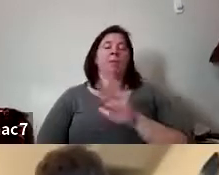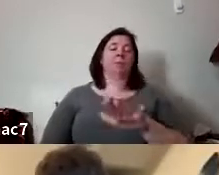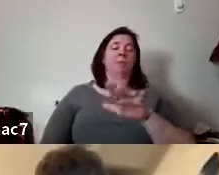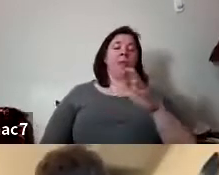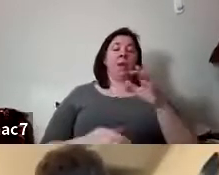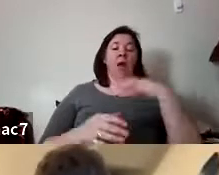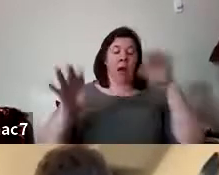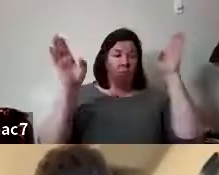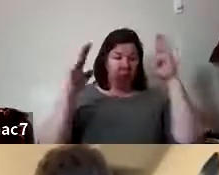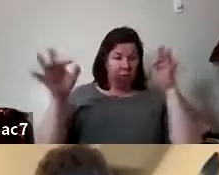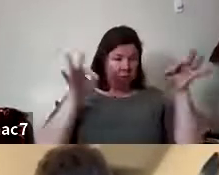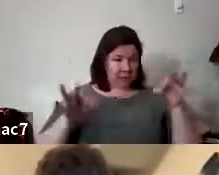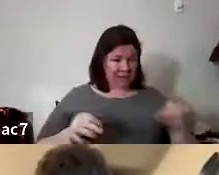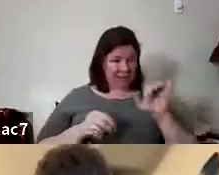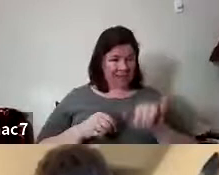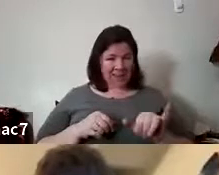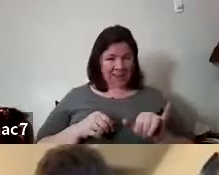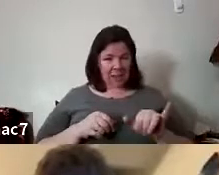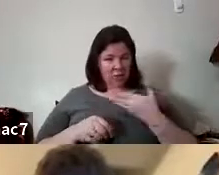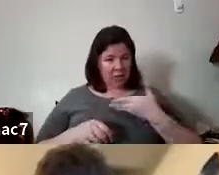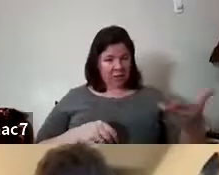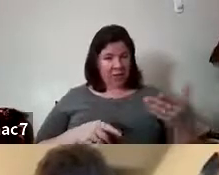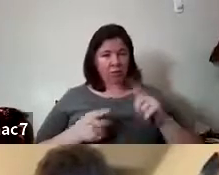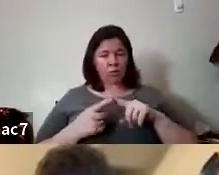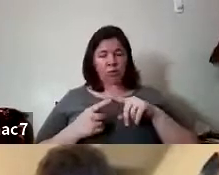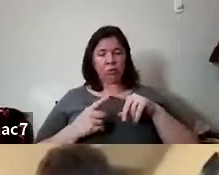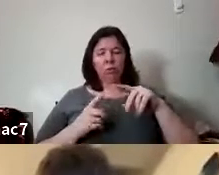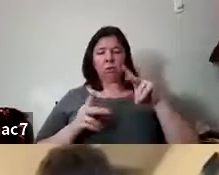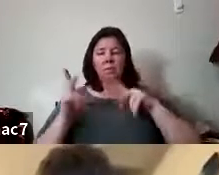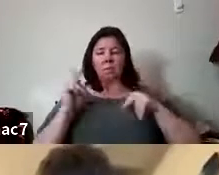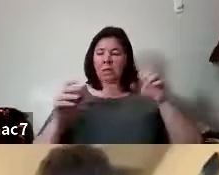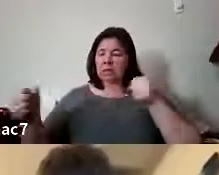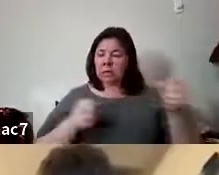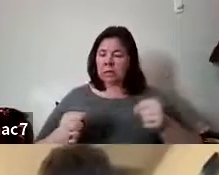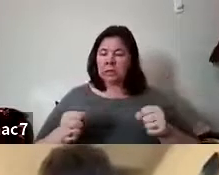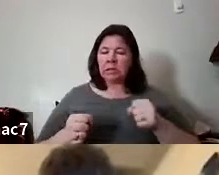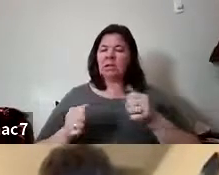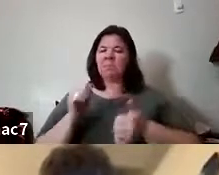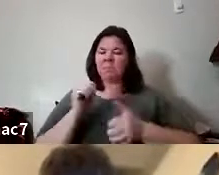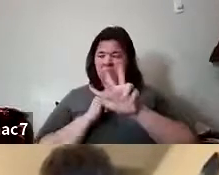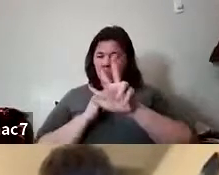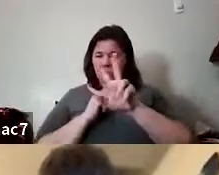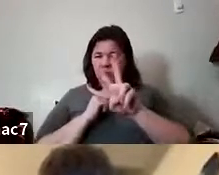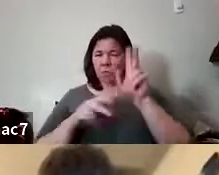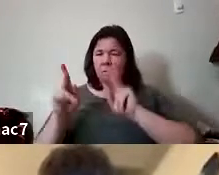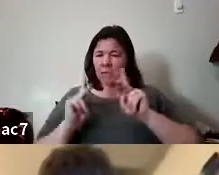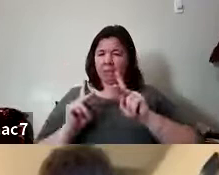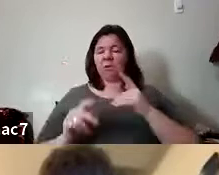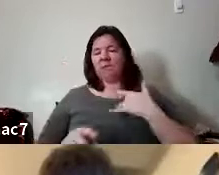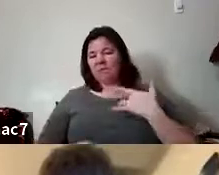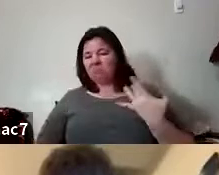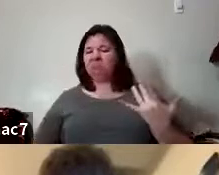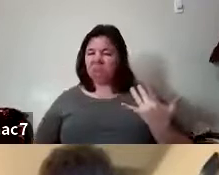to your invitees or prospects? And 34%, a minority, 32 people, think